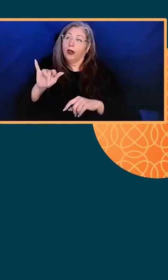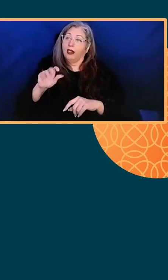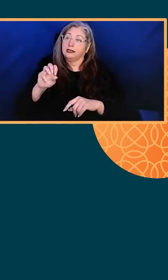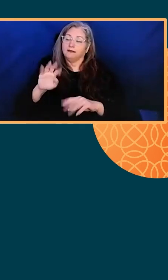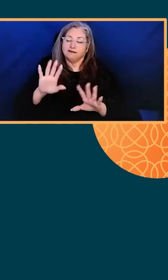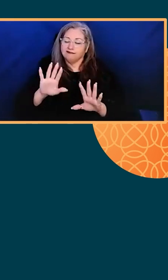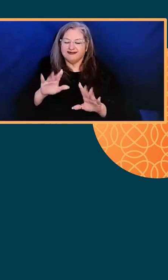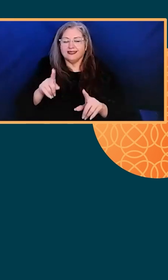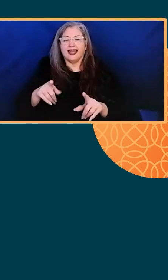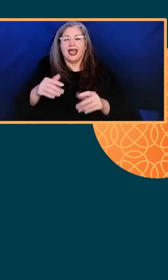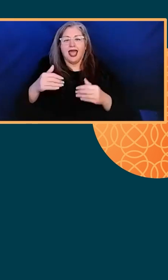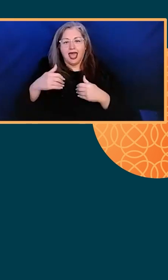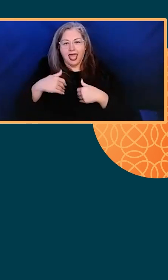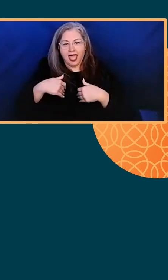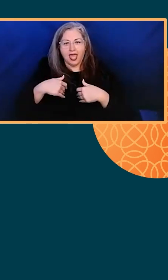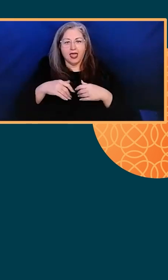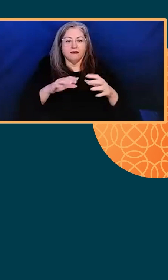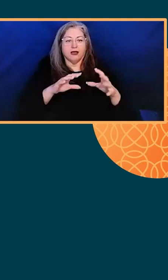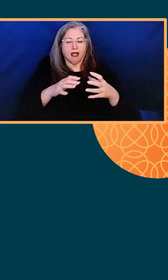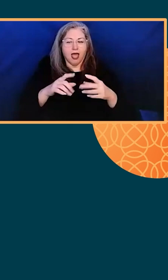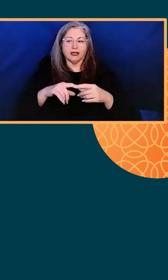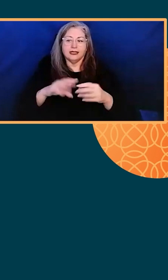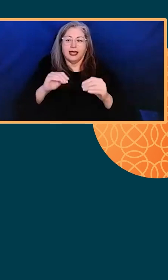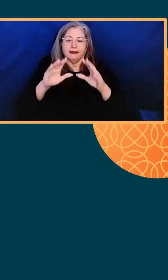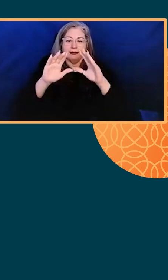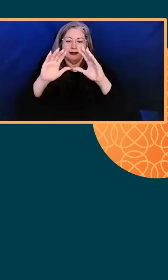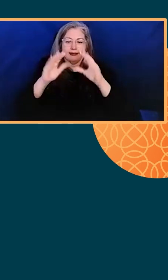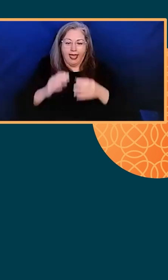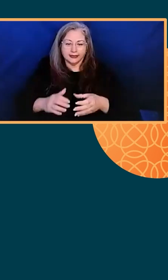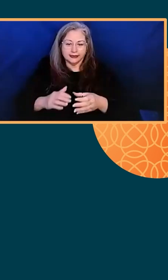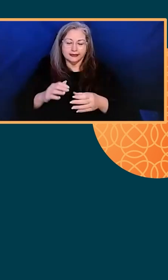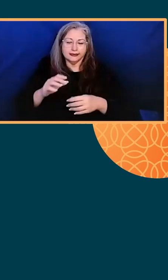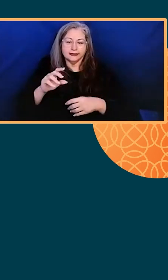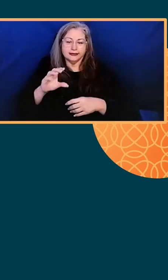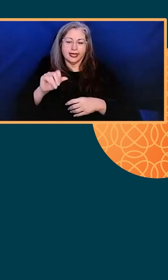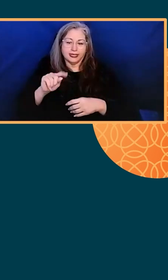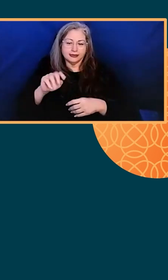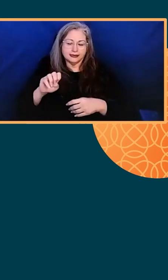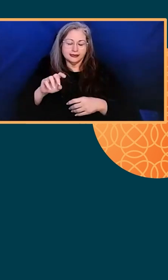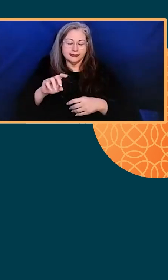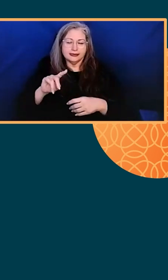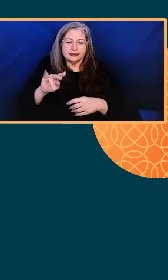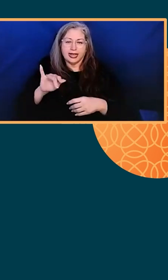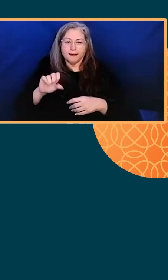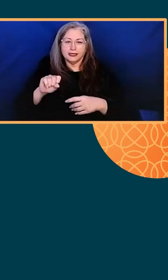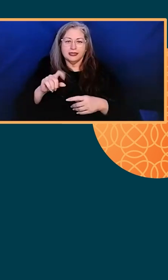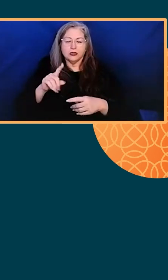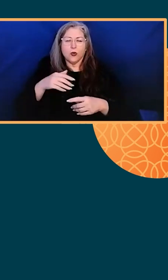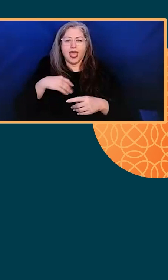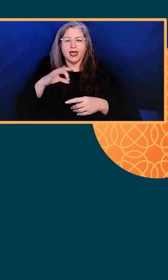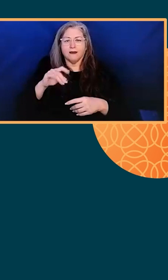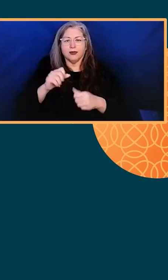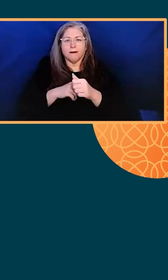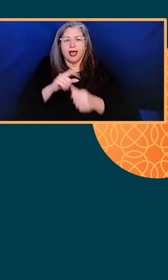there are class and caste dynamics, and there's a framework by